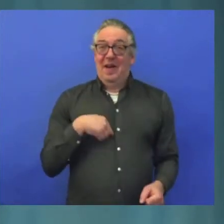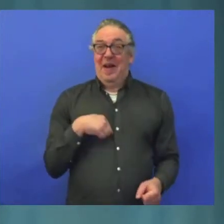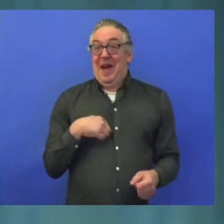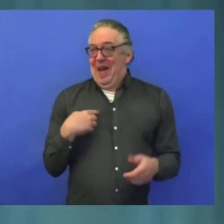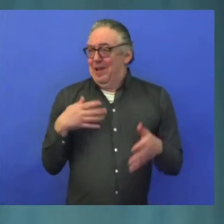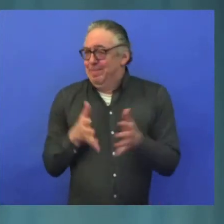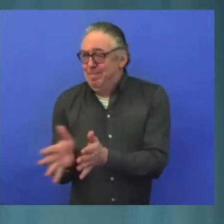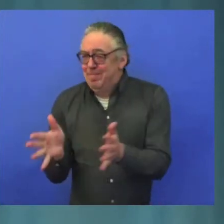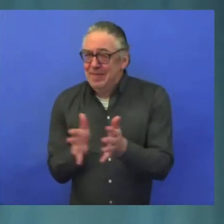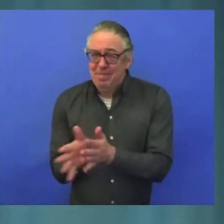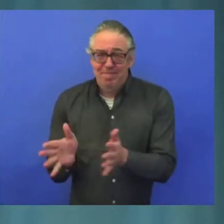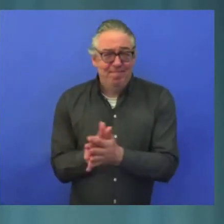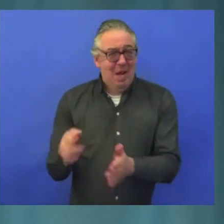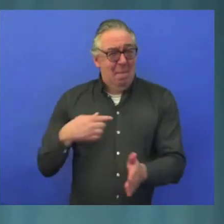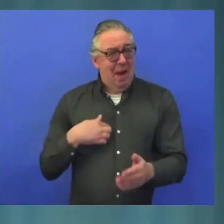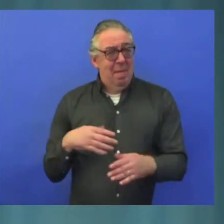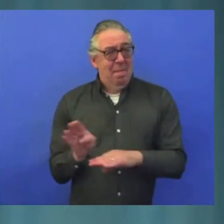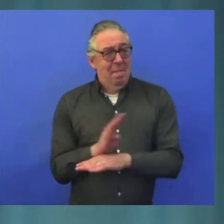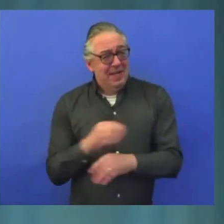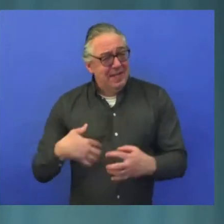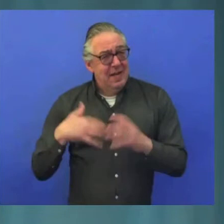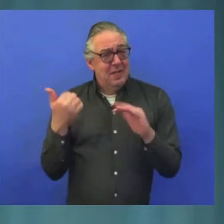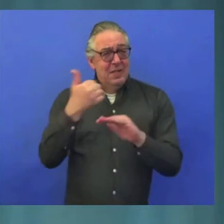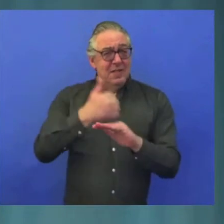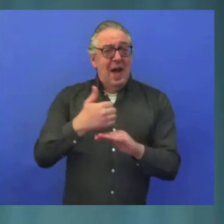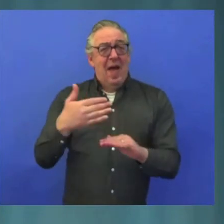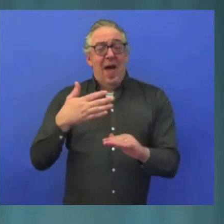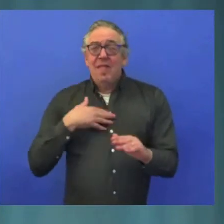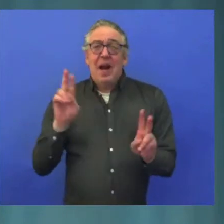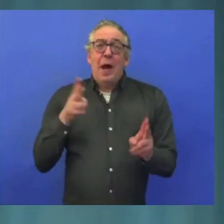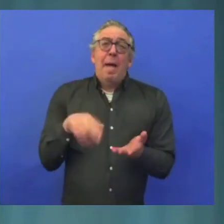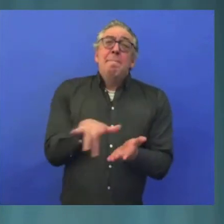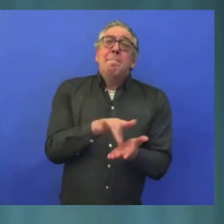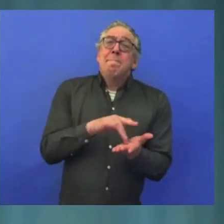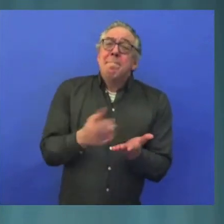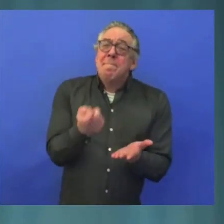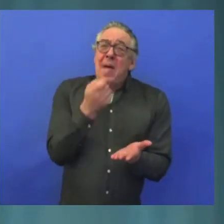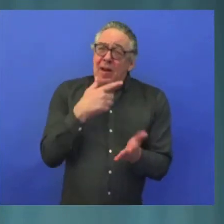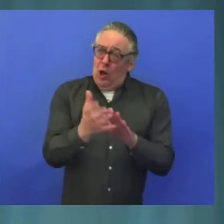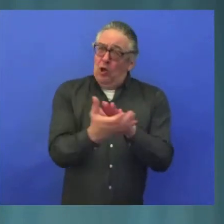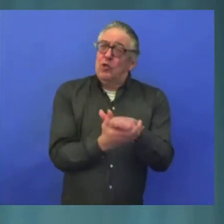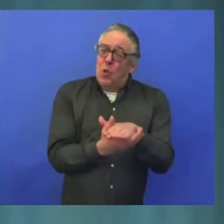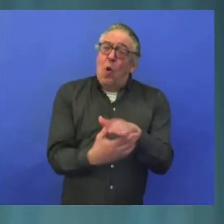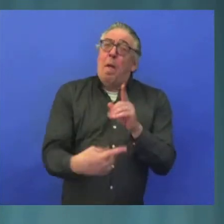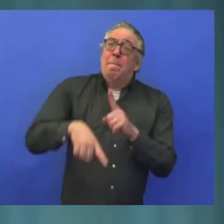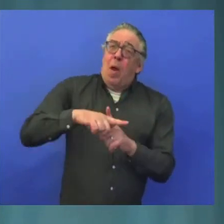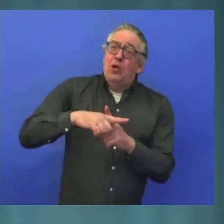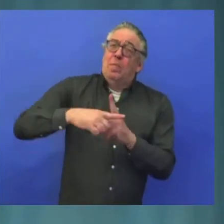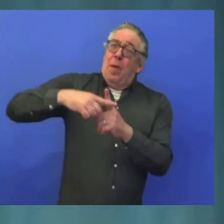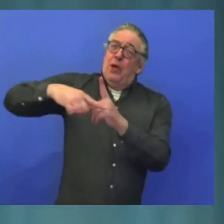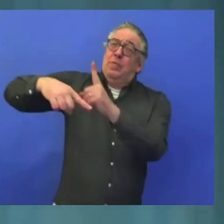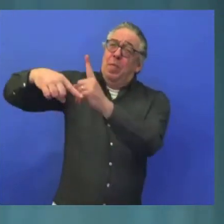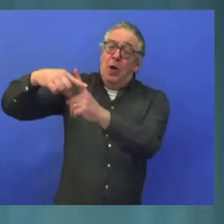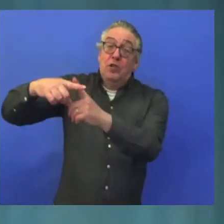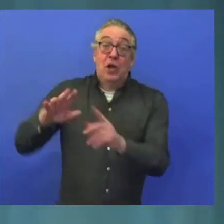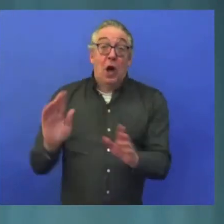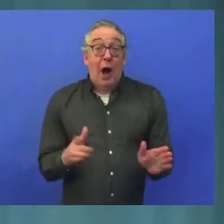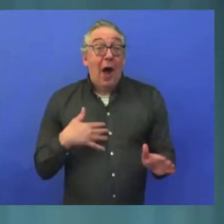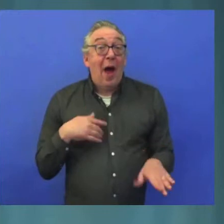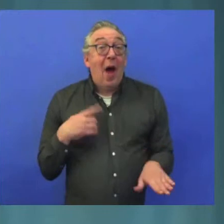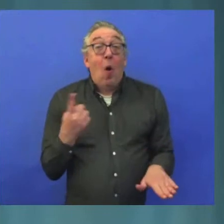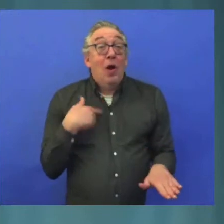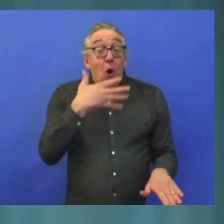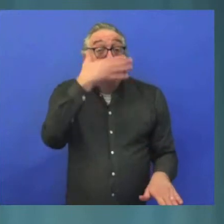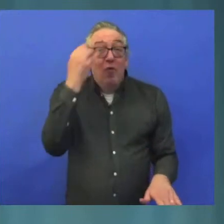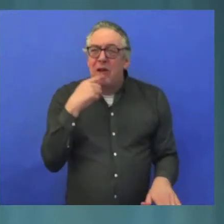always recognize that I forget to tell them that I am visually impaired too. But today